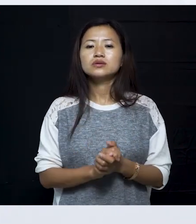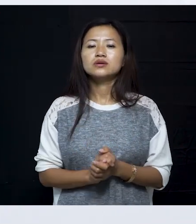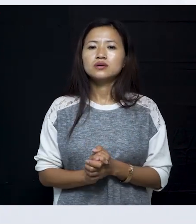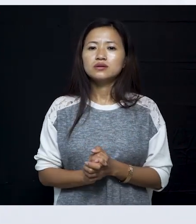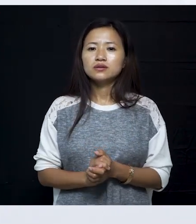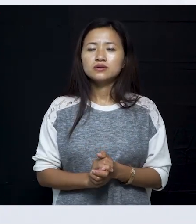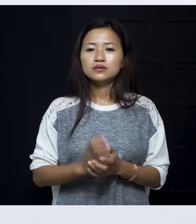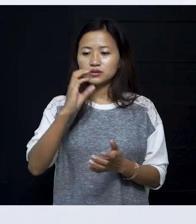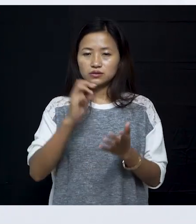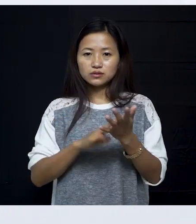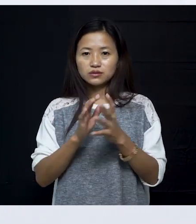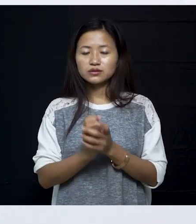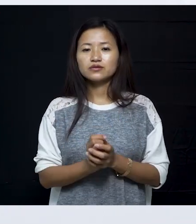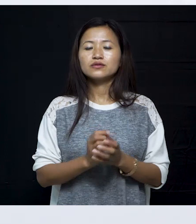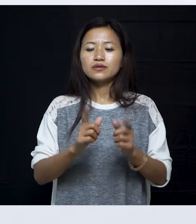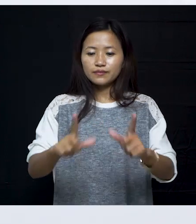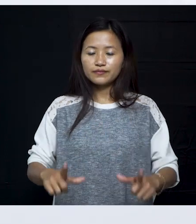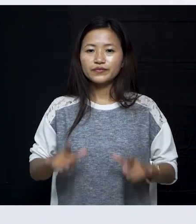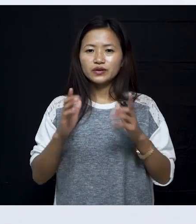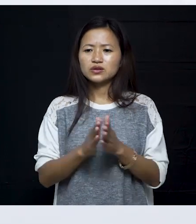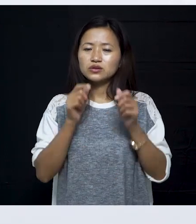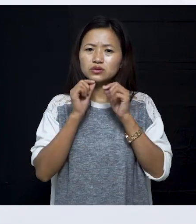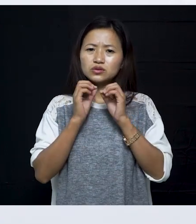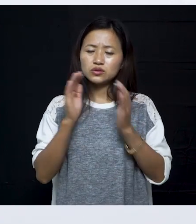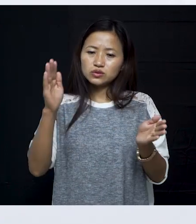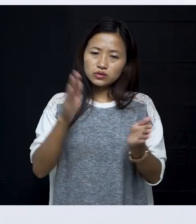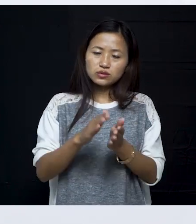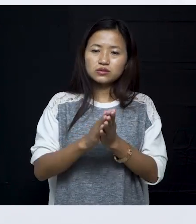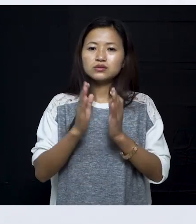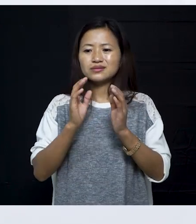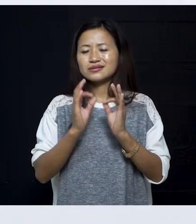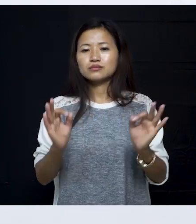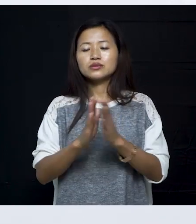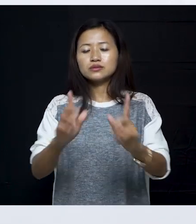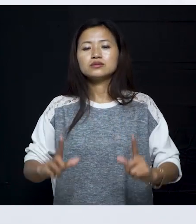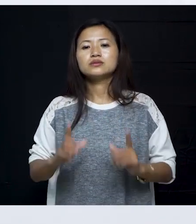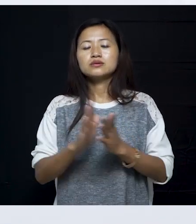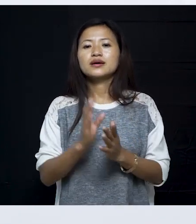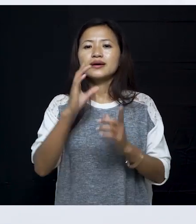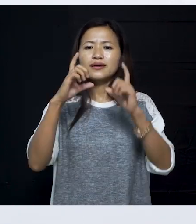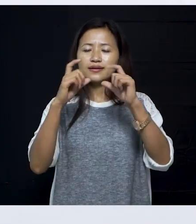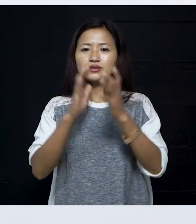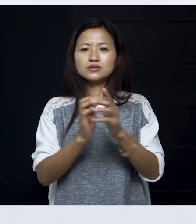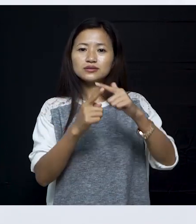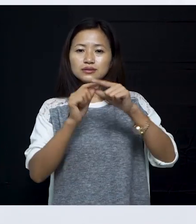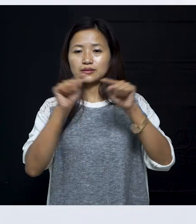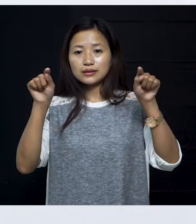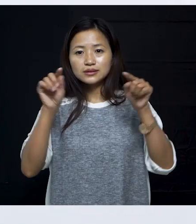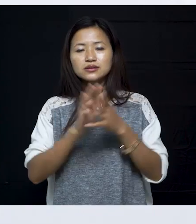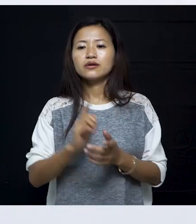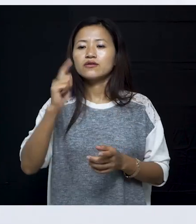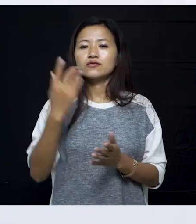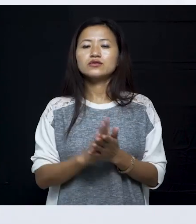Water, Conserve Life. Short, simple, precise, and it has a catchy title. Why? Because you are supposed to, at the